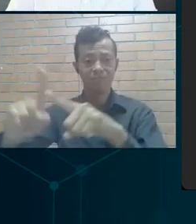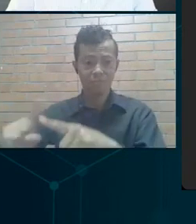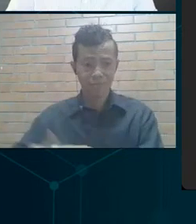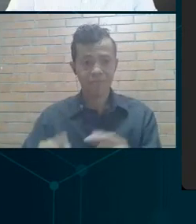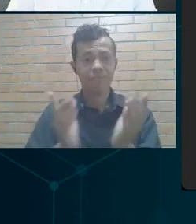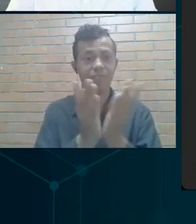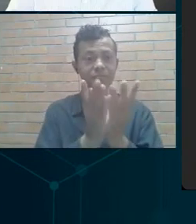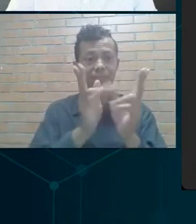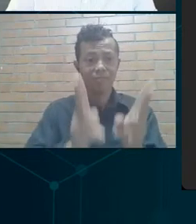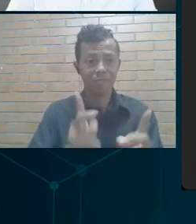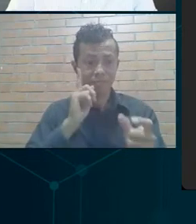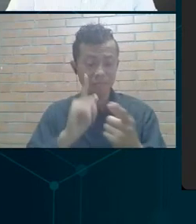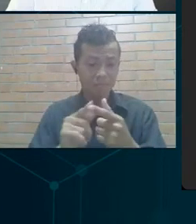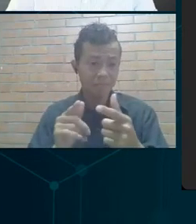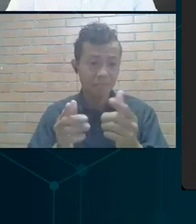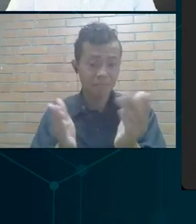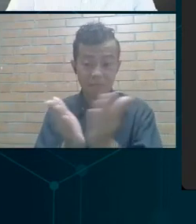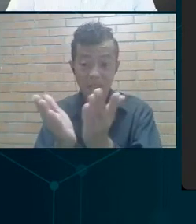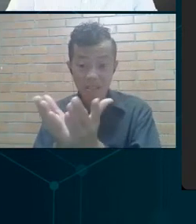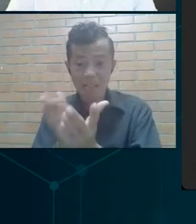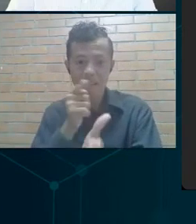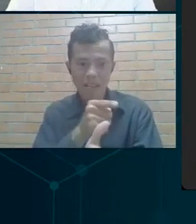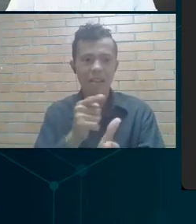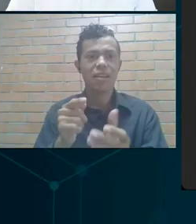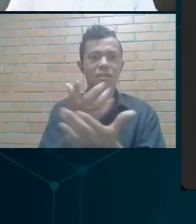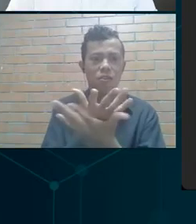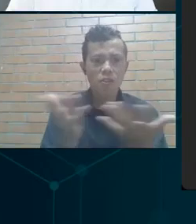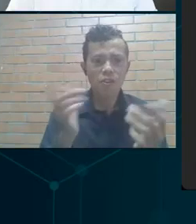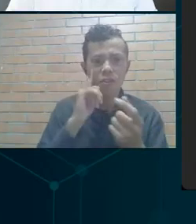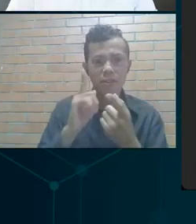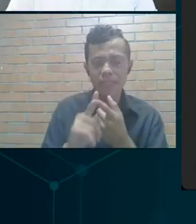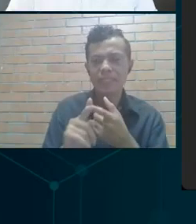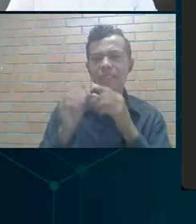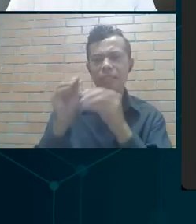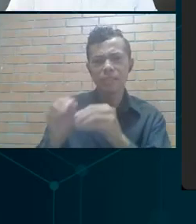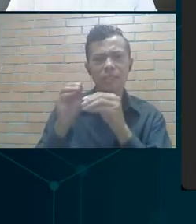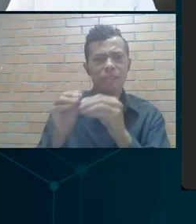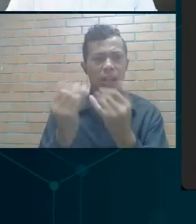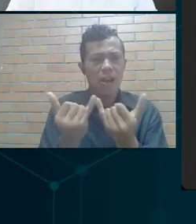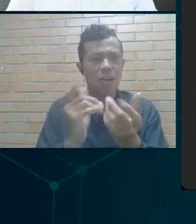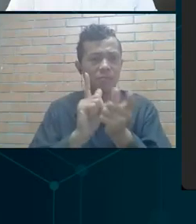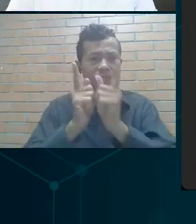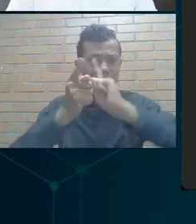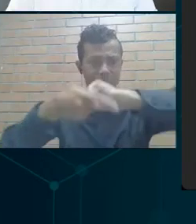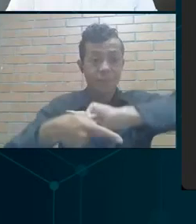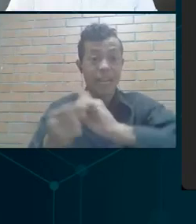for education now has changed radically. So some of the